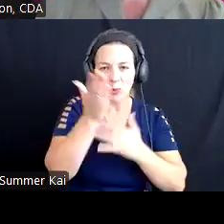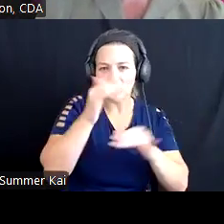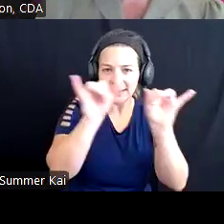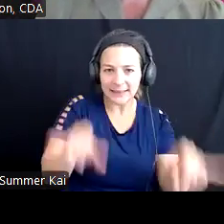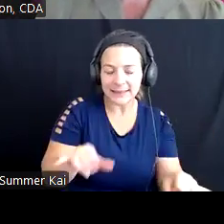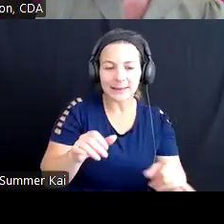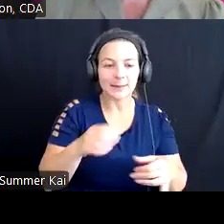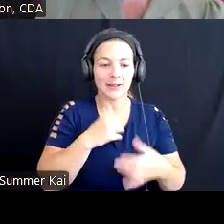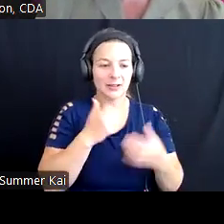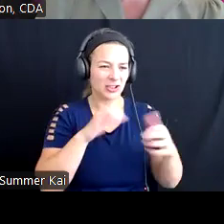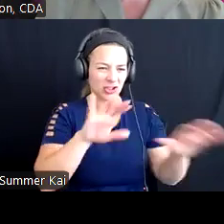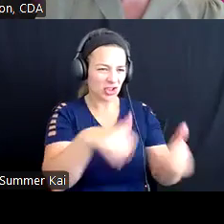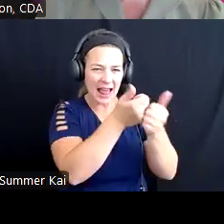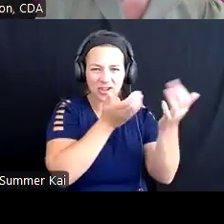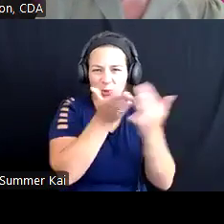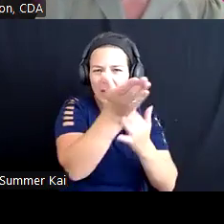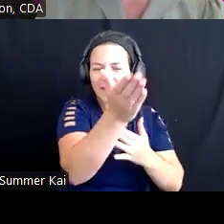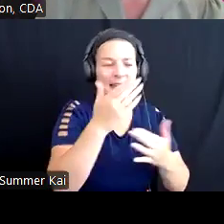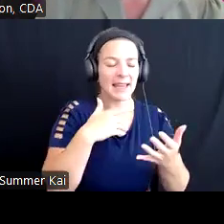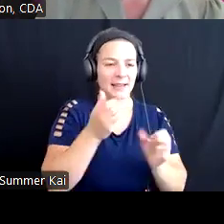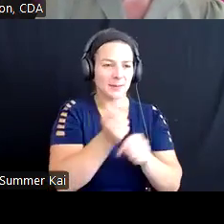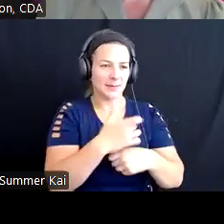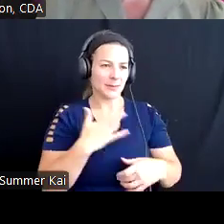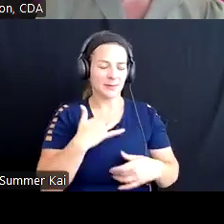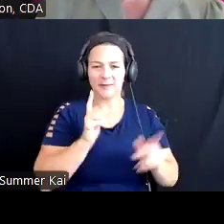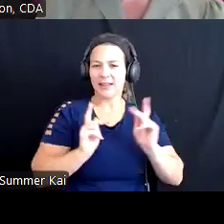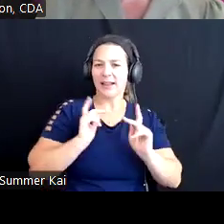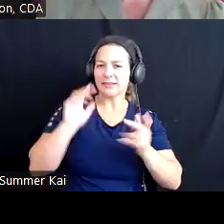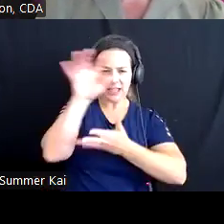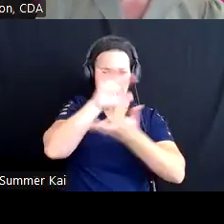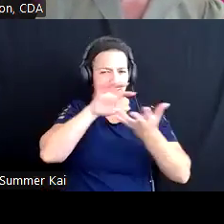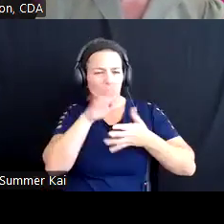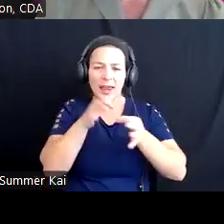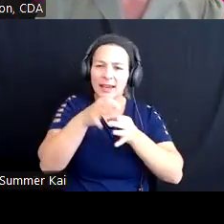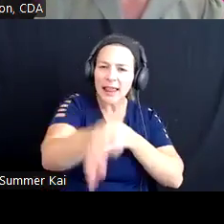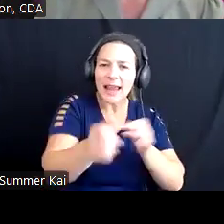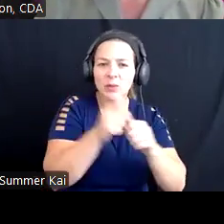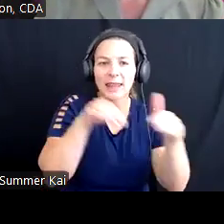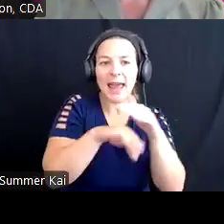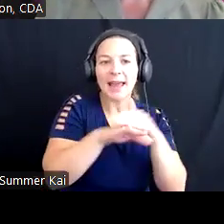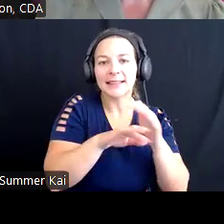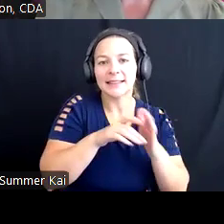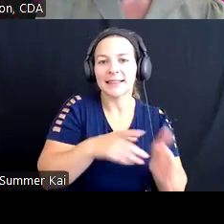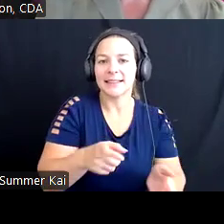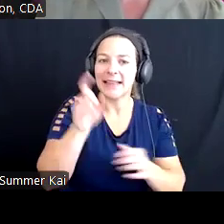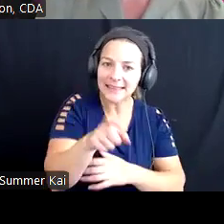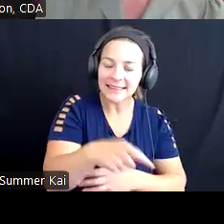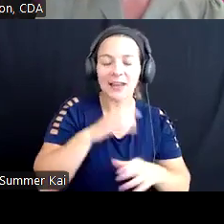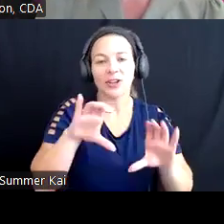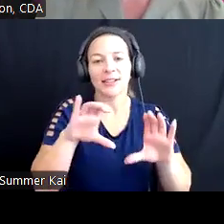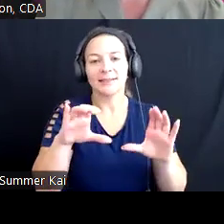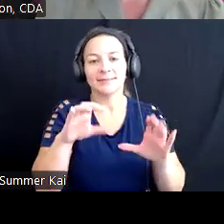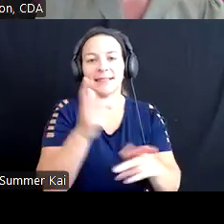challenging to navigate, which creates confusion and delays in accessing needed care. Multiple HCBS